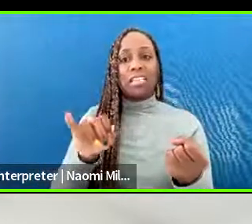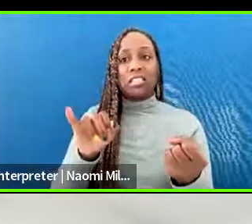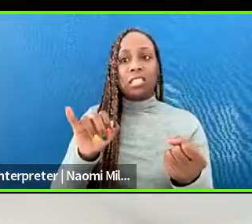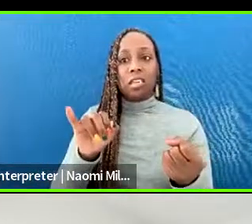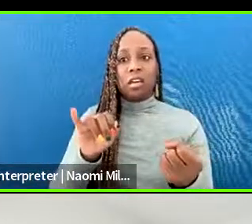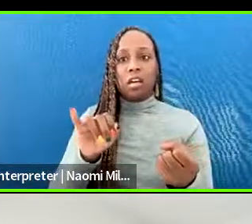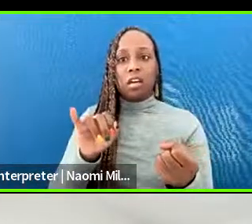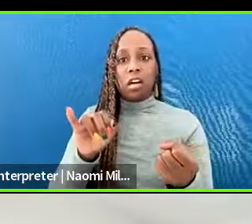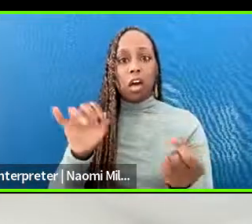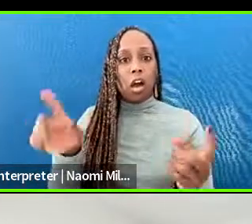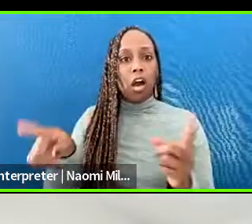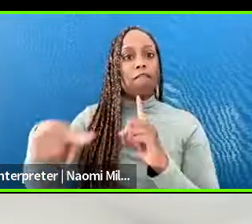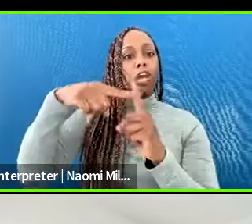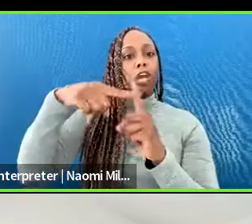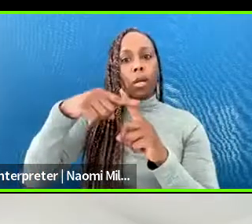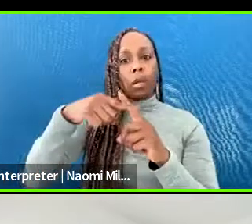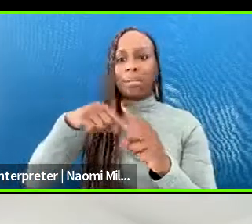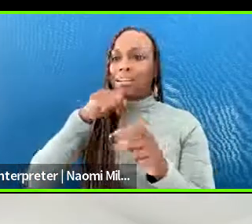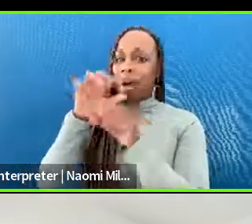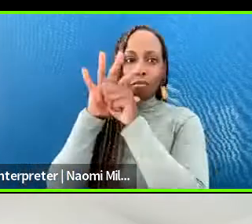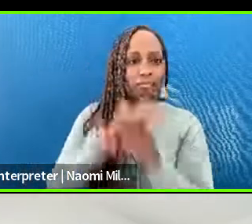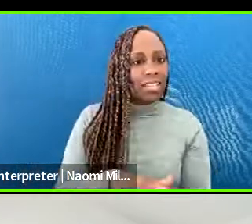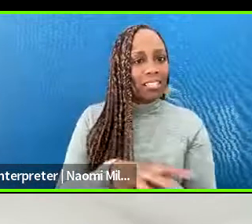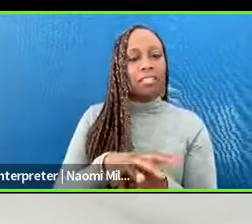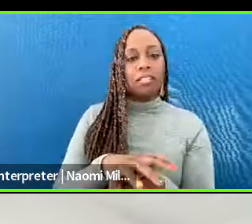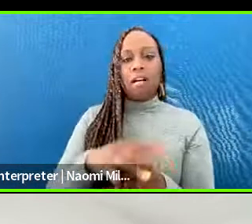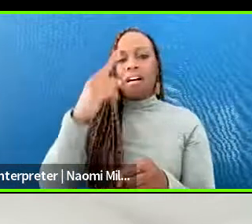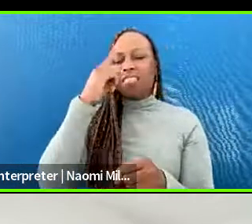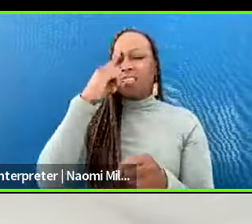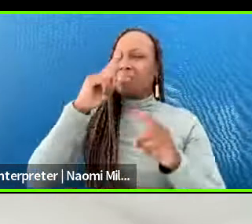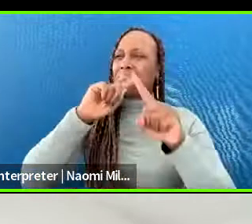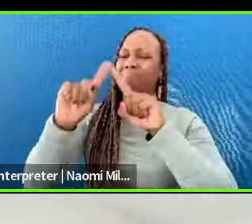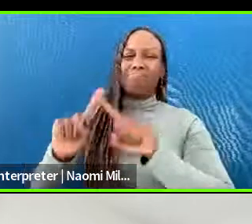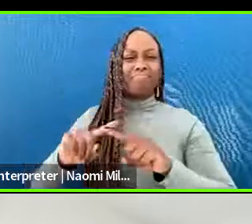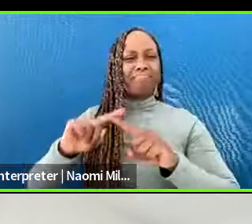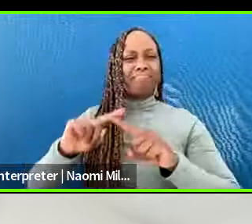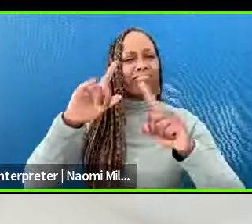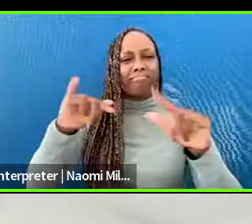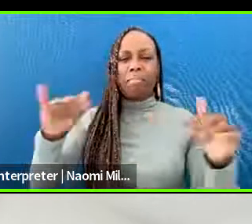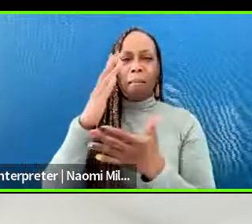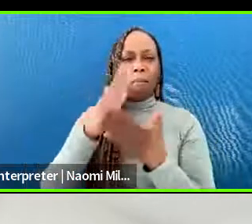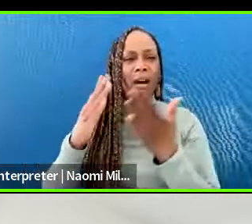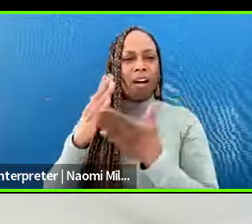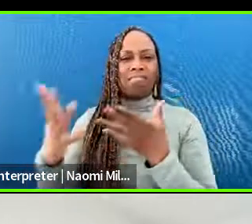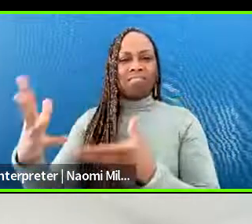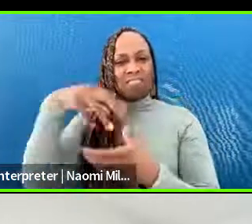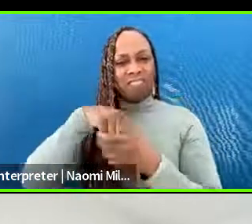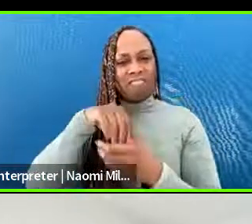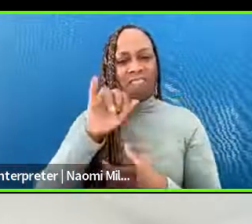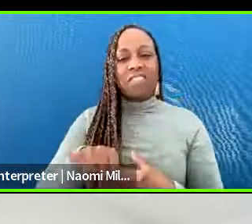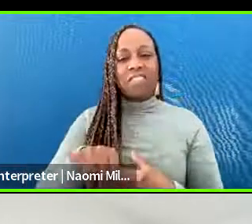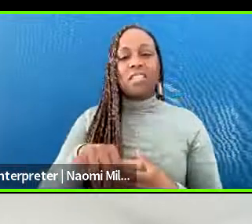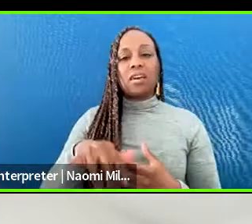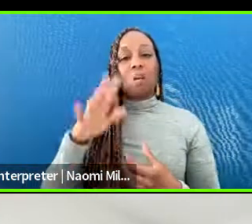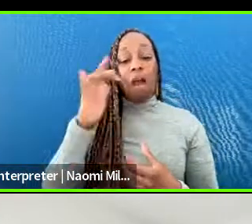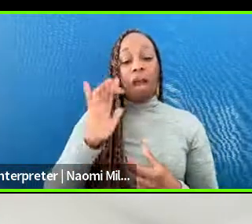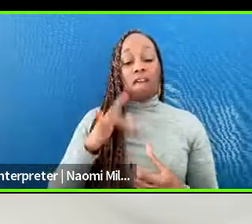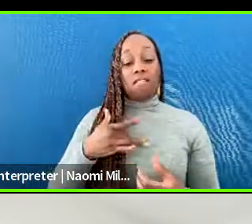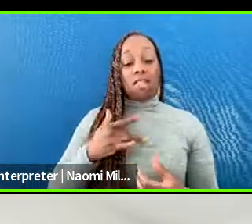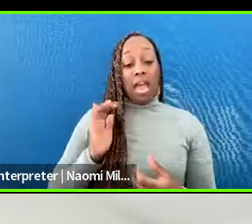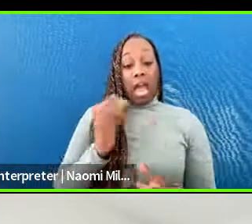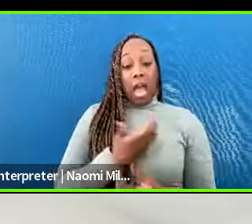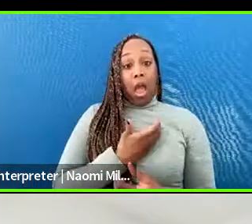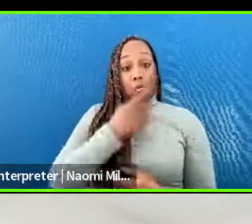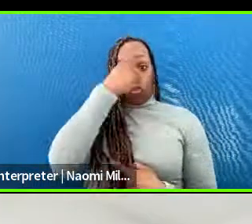that's not oppressive. I think there's so many pieces because Liz, I feel like our trauma as